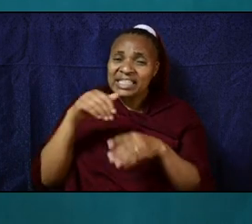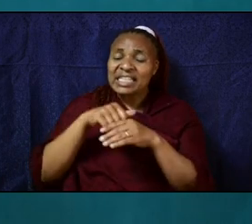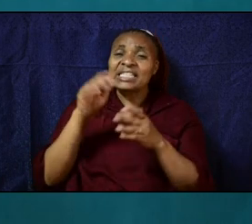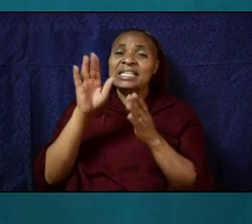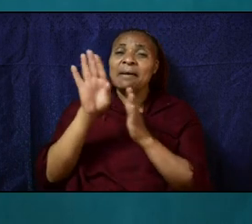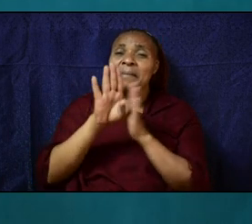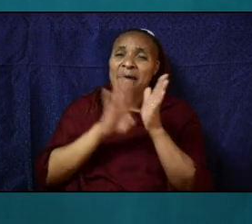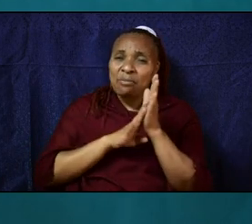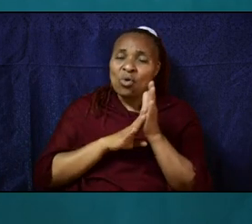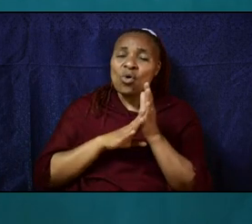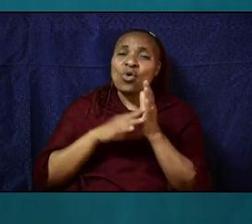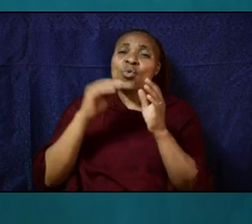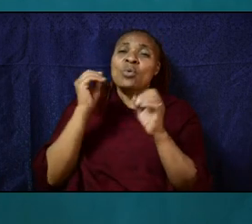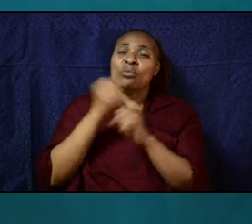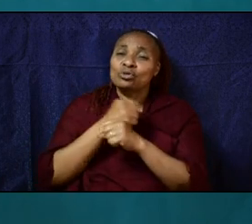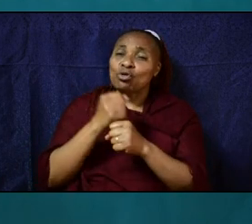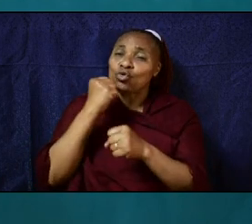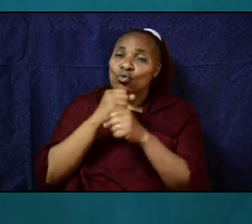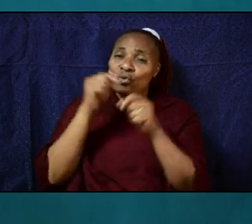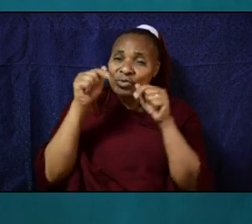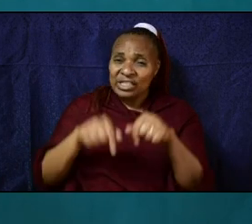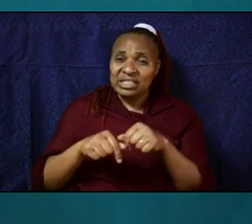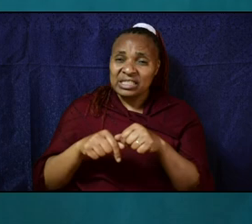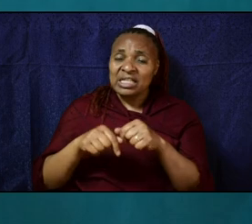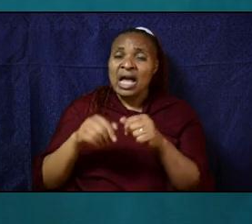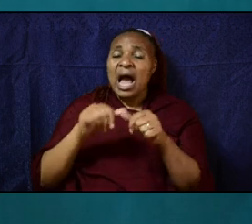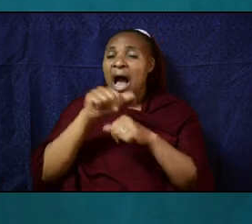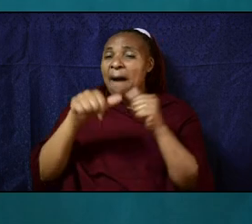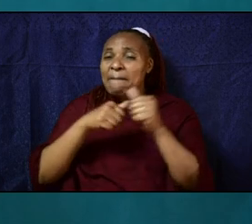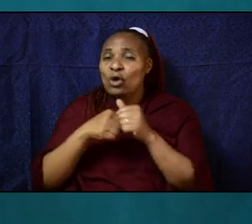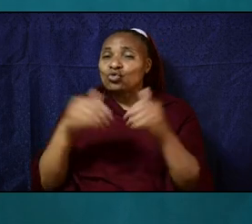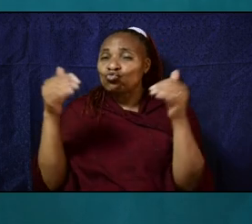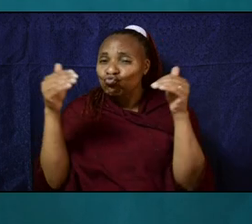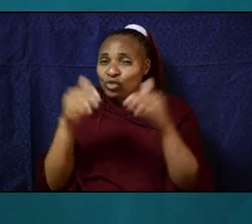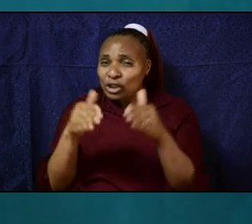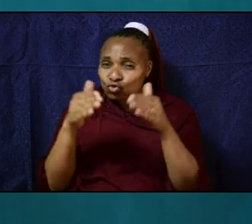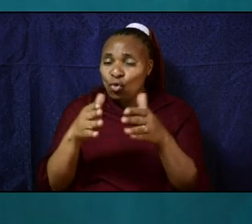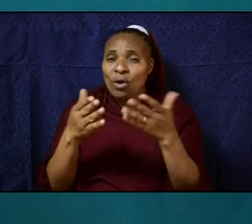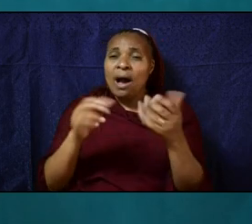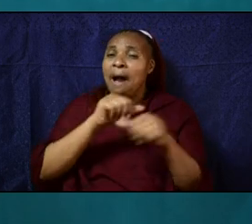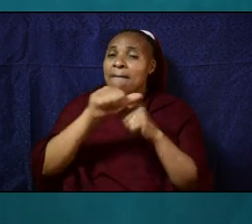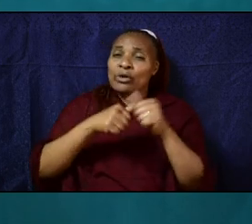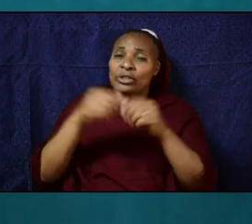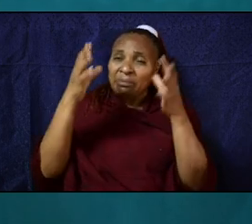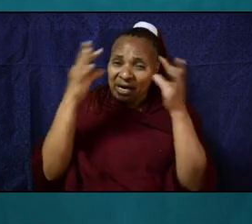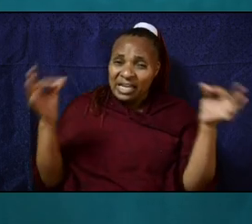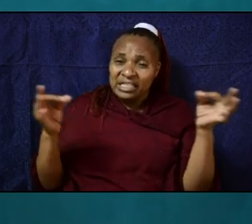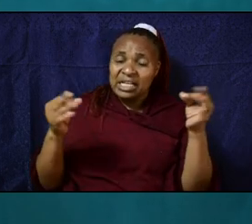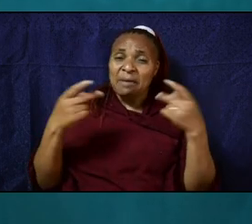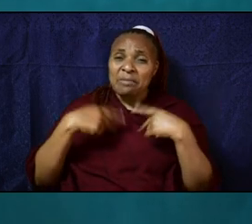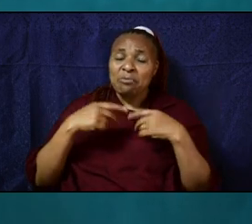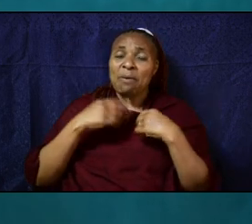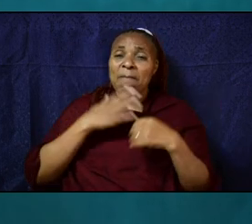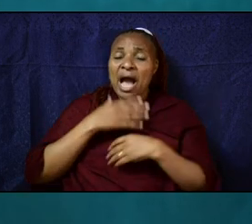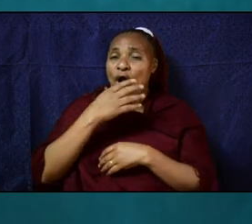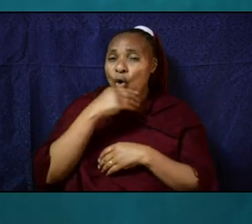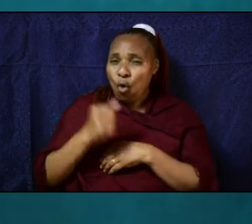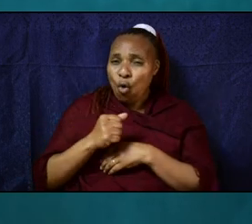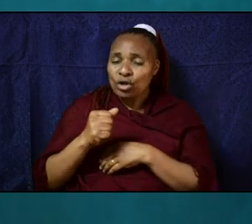says we can't do this. He only talks about adultery, and adultery is about marriage. So people from my age going